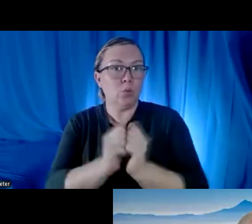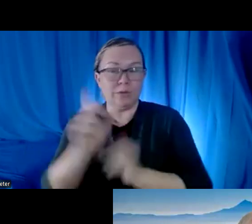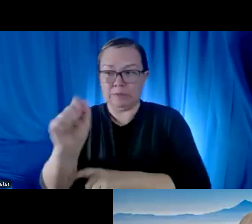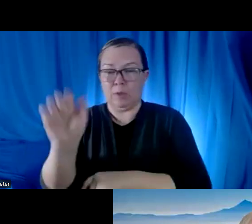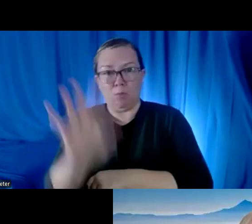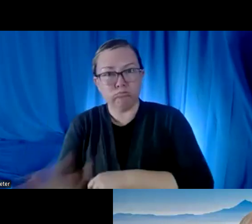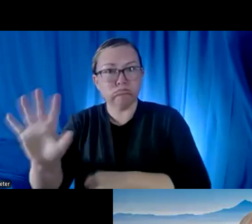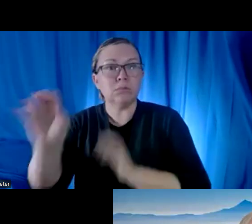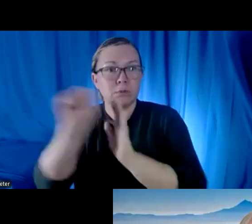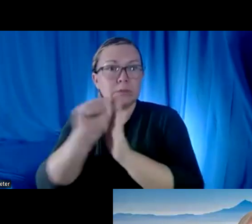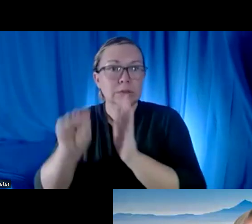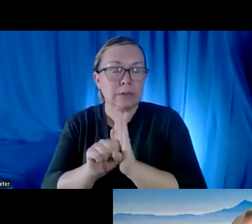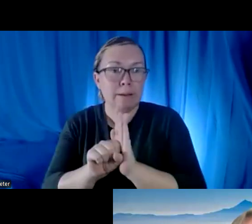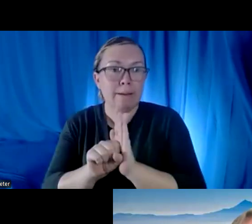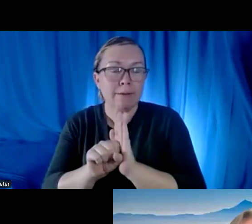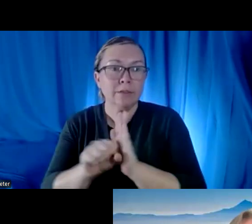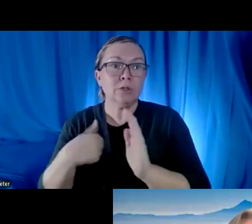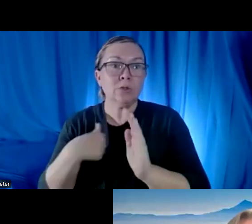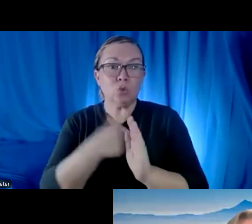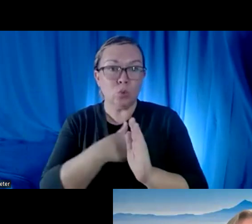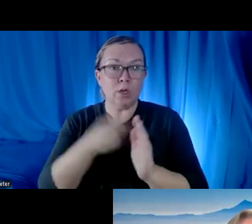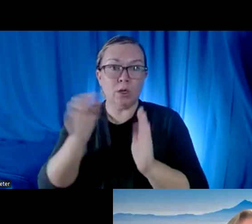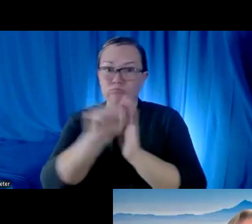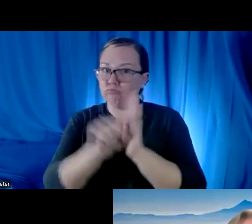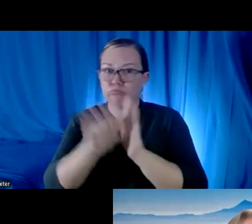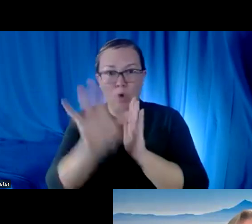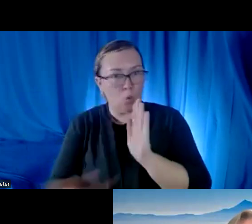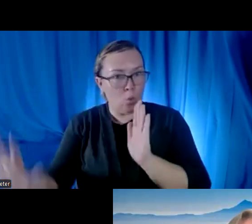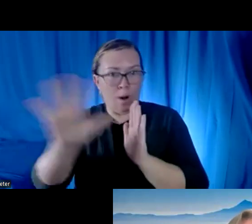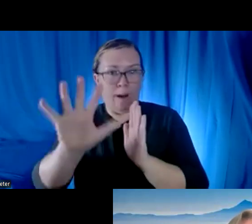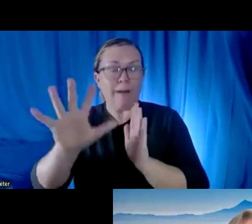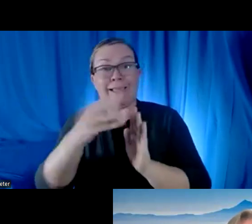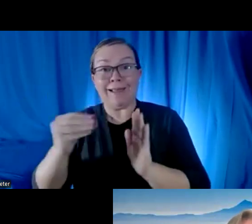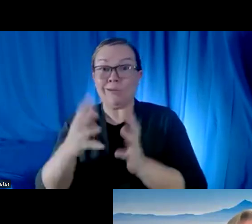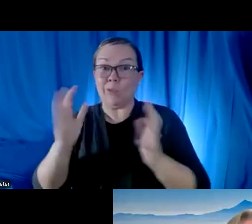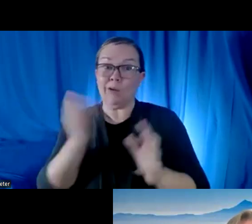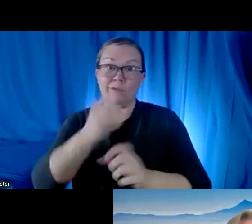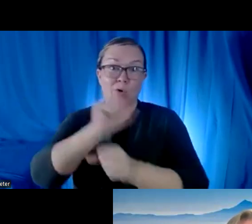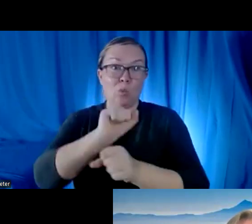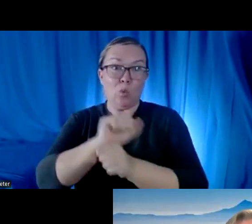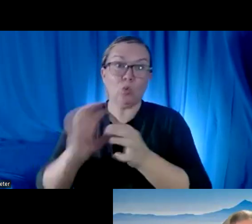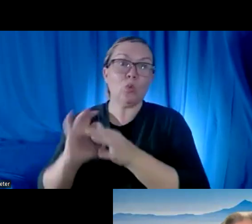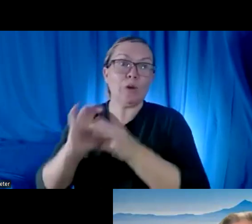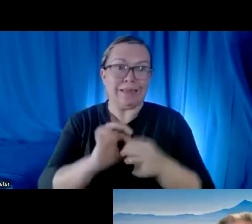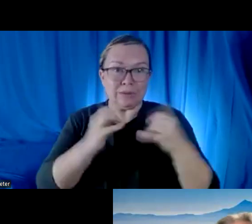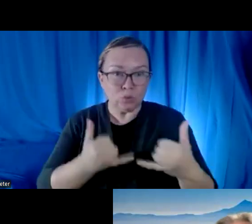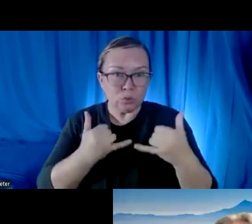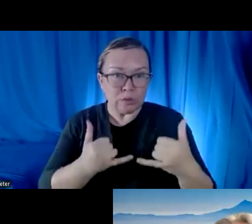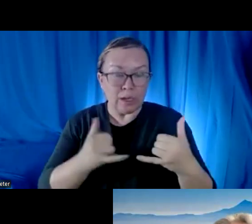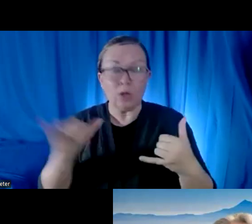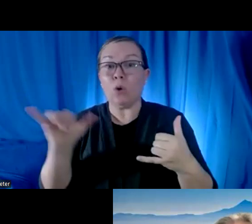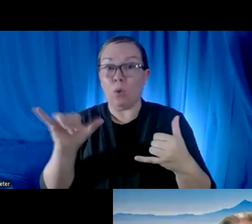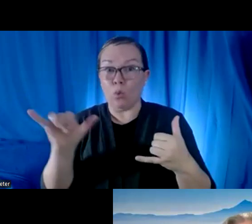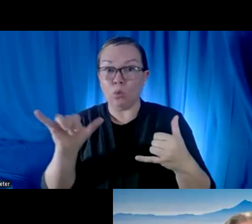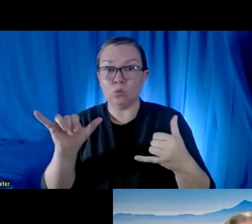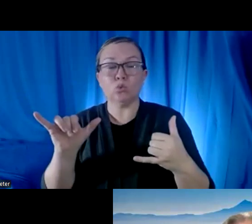state. So we're statewide, and then a lot of our work related to today also goes